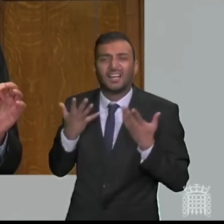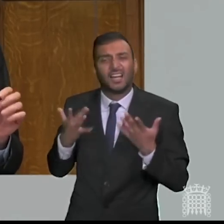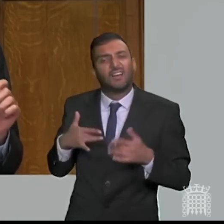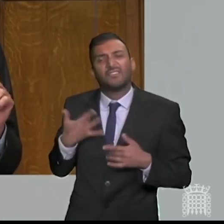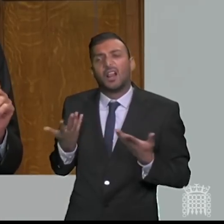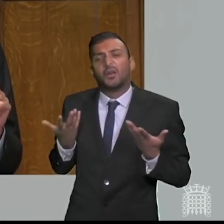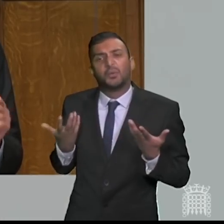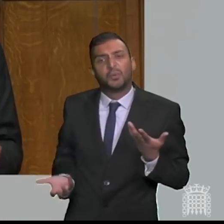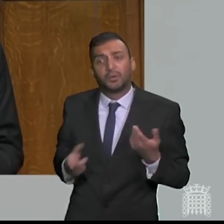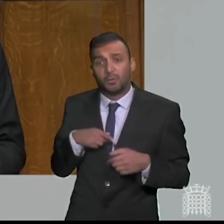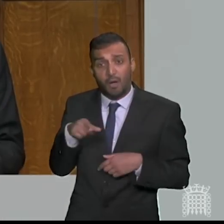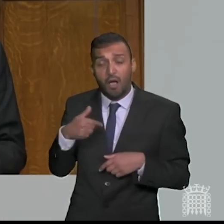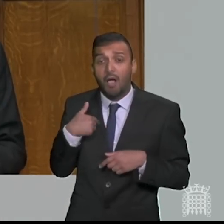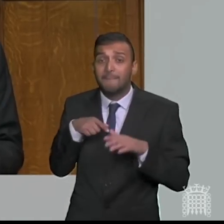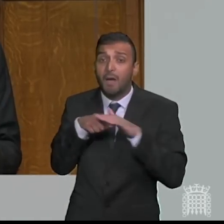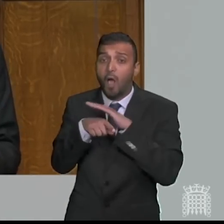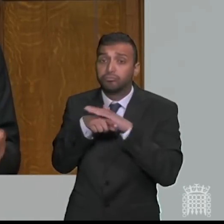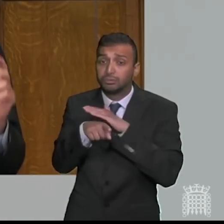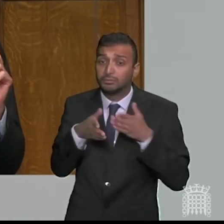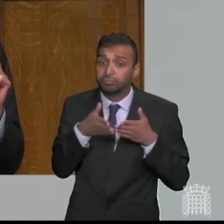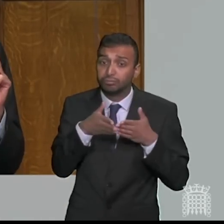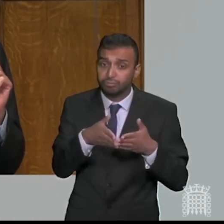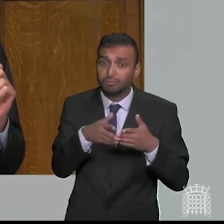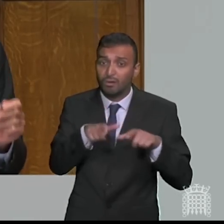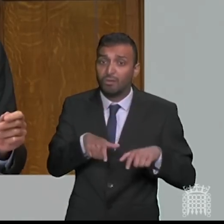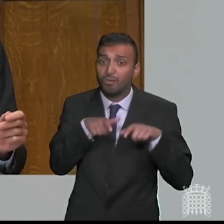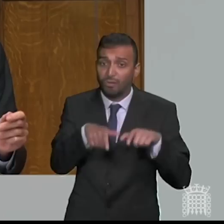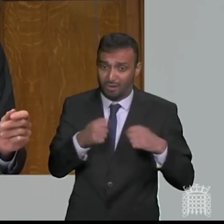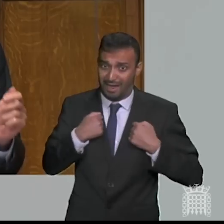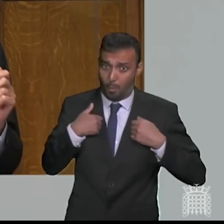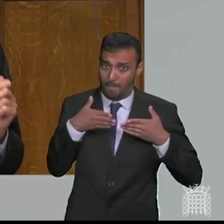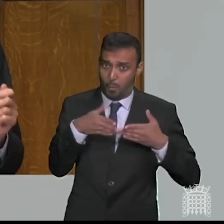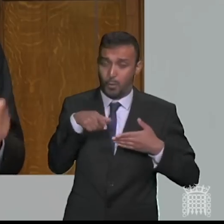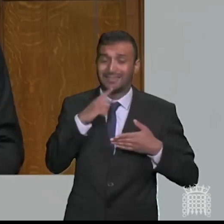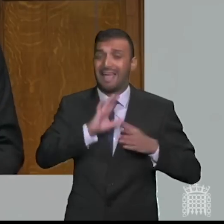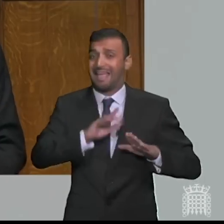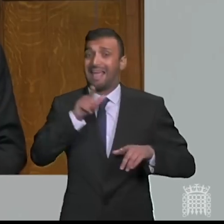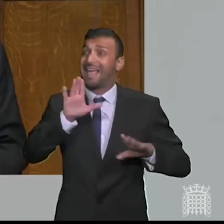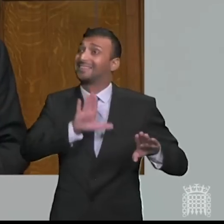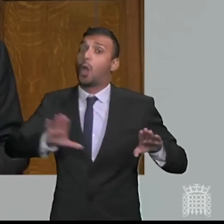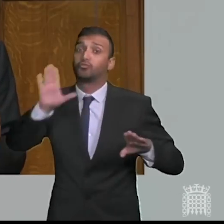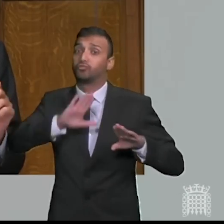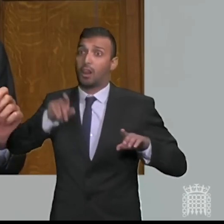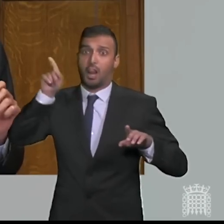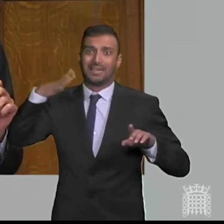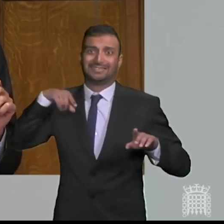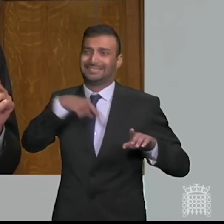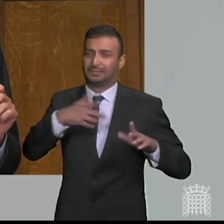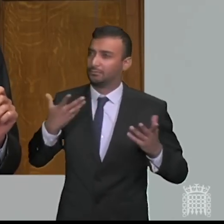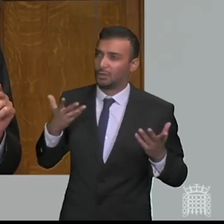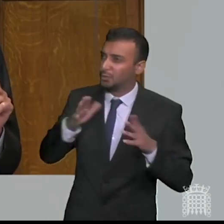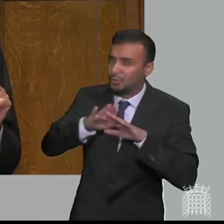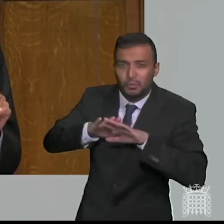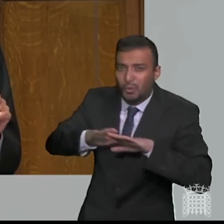migrant barge in our port is in the national interest. It is not in the national interest, nor in ours. This barge, designed